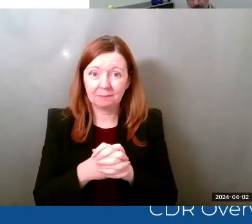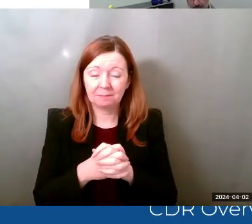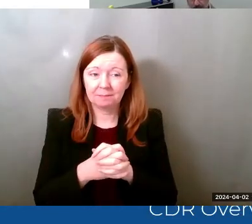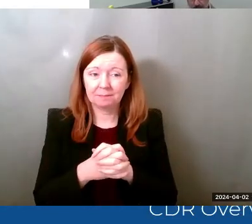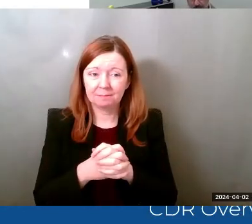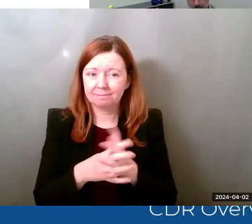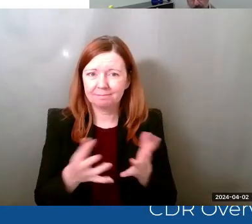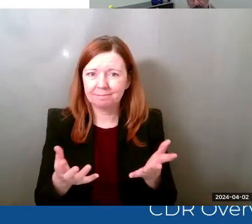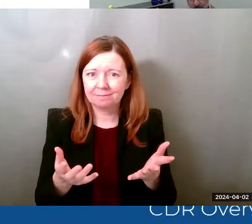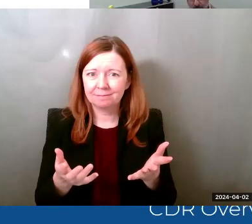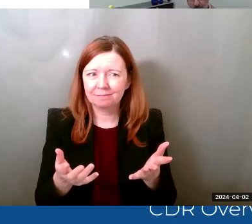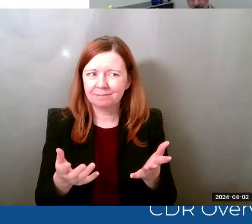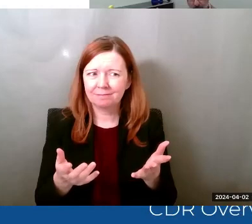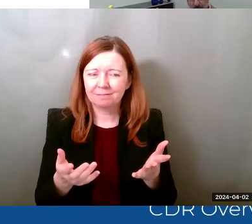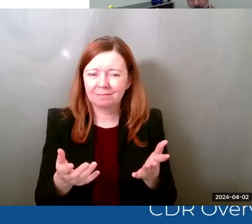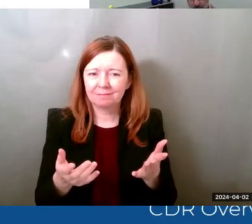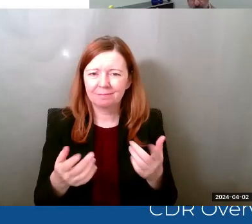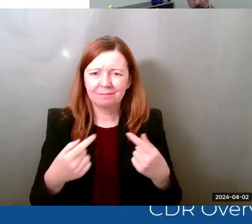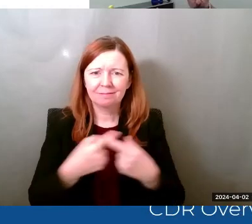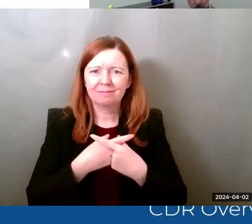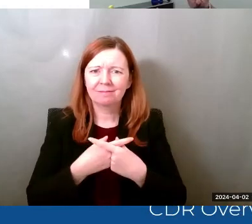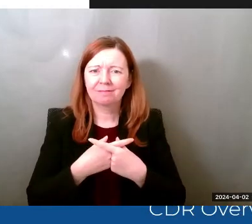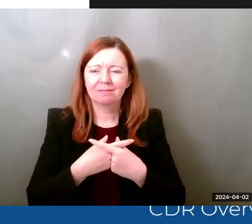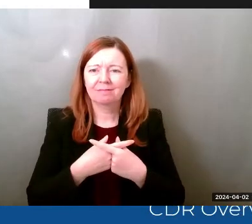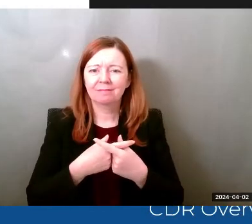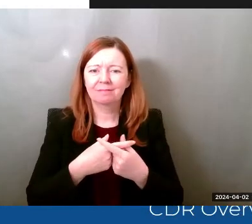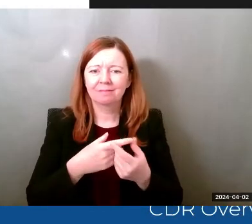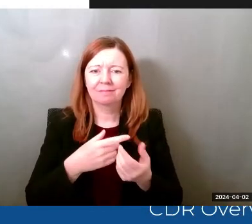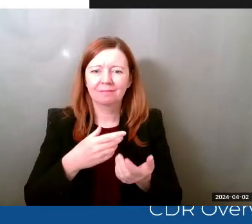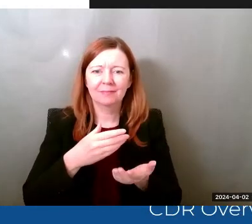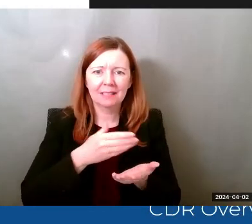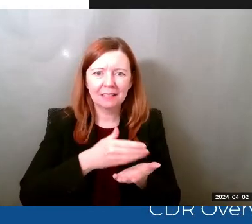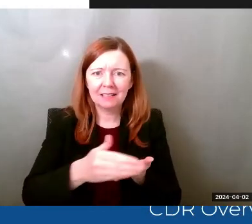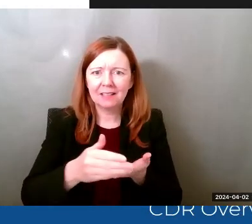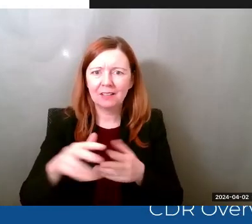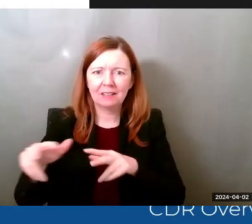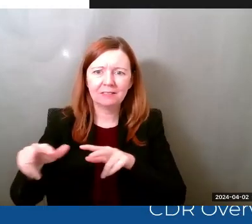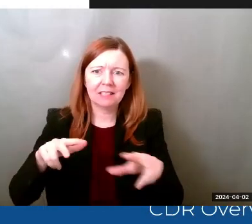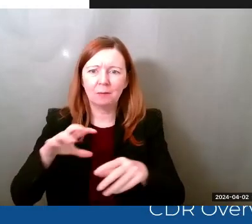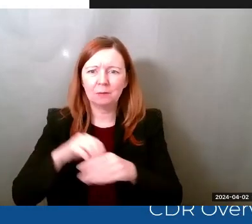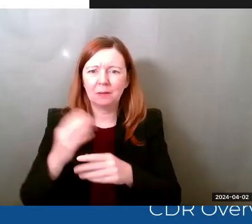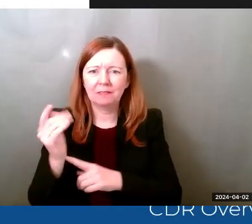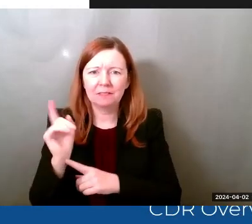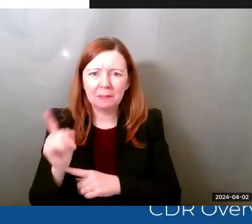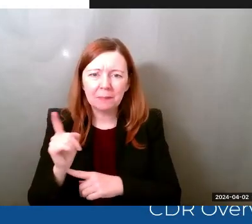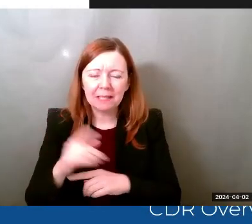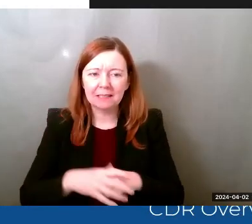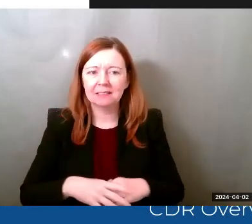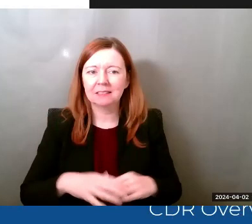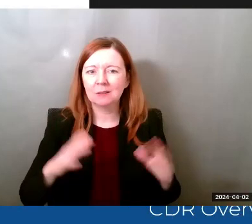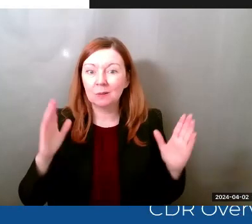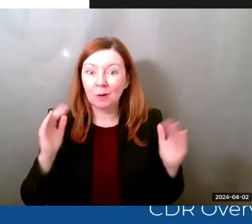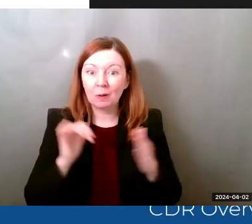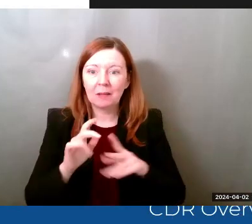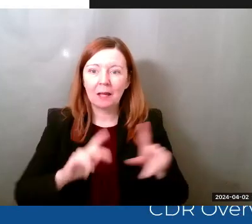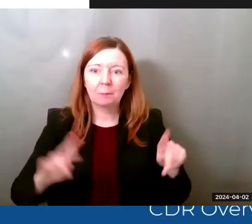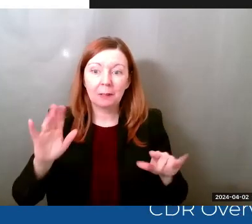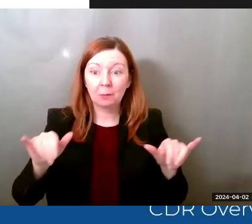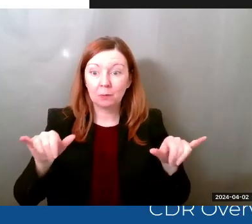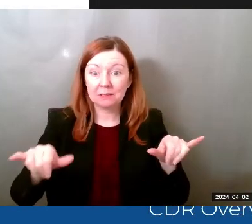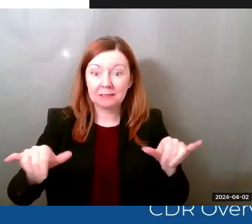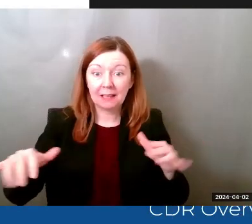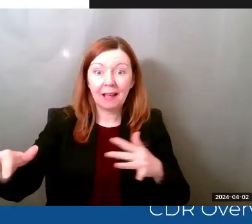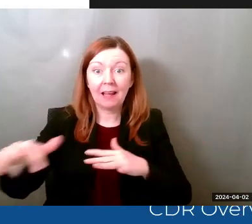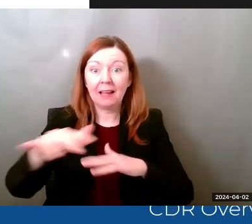it negates the clearing of sidewalks within 15 minutes. One would hope that people will stay around